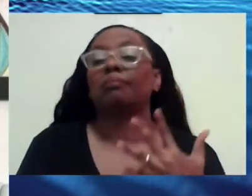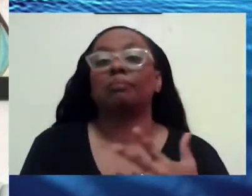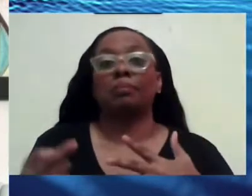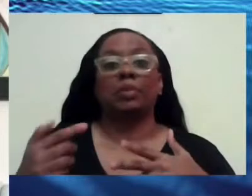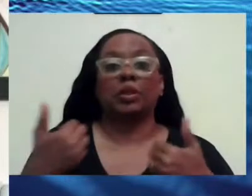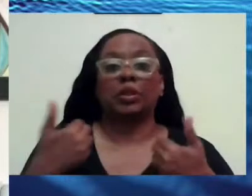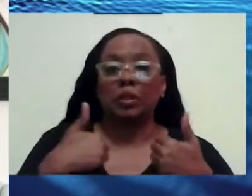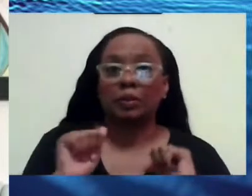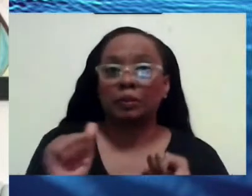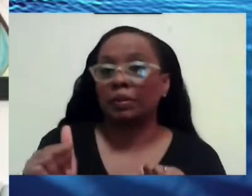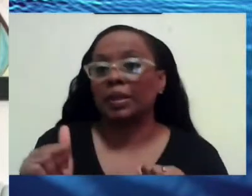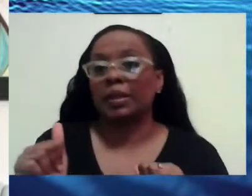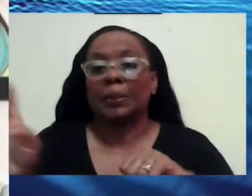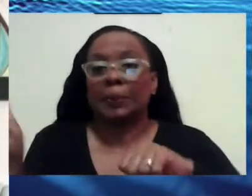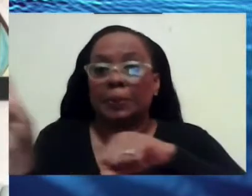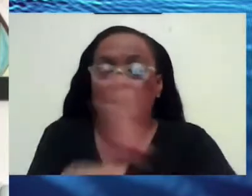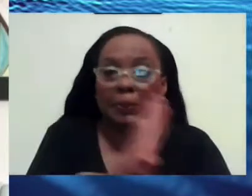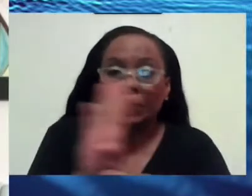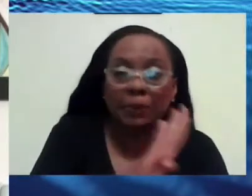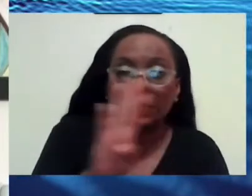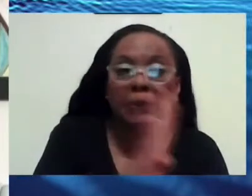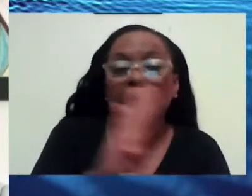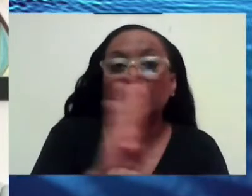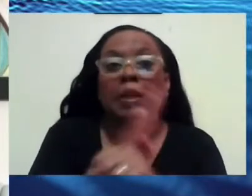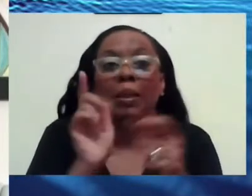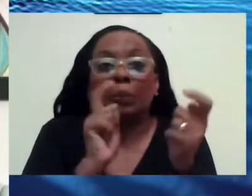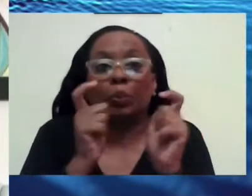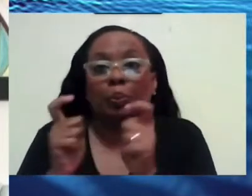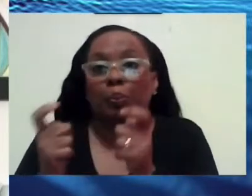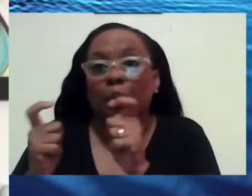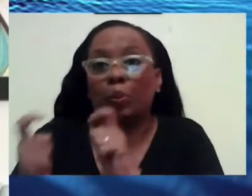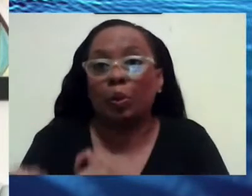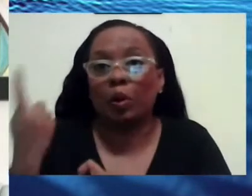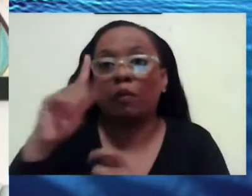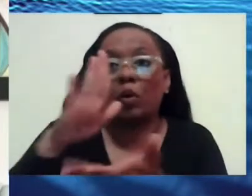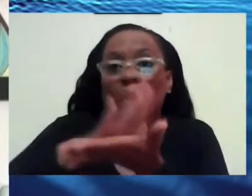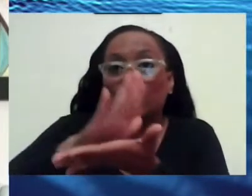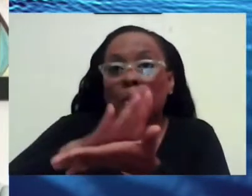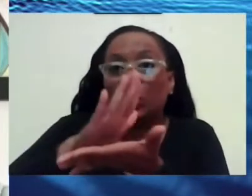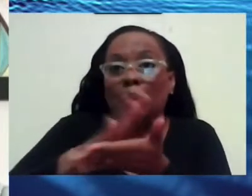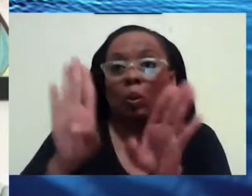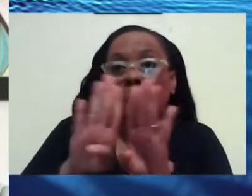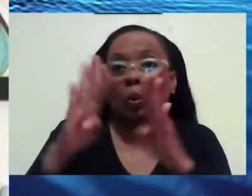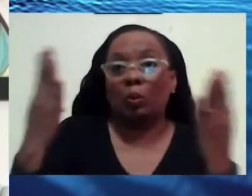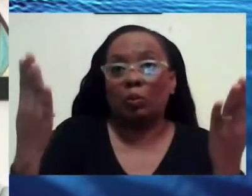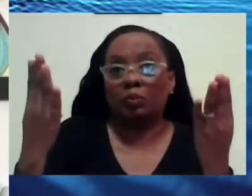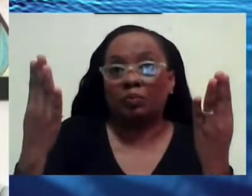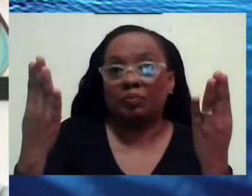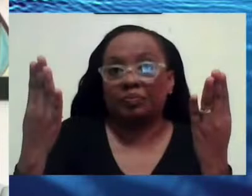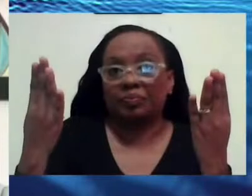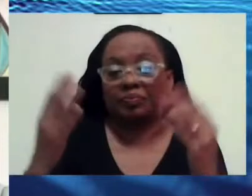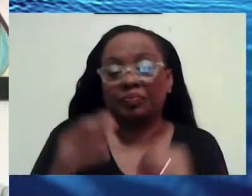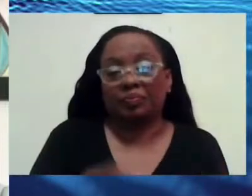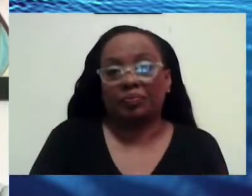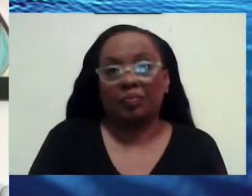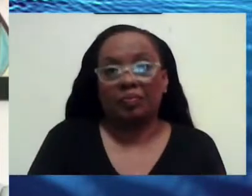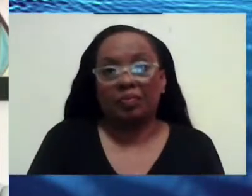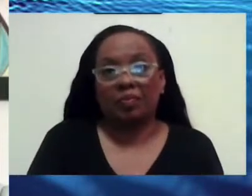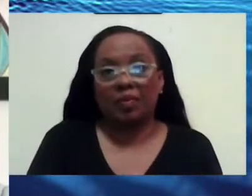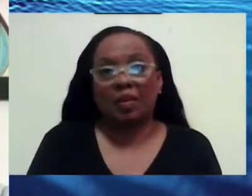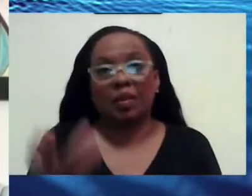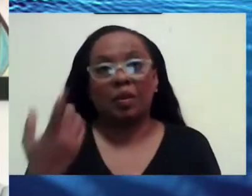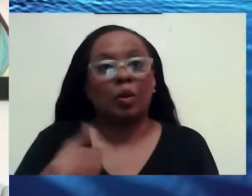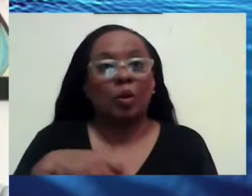school plans and would have been making last-minute changes and recommendations to the ministry. We were in the process of putting down the floor